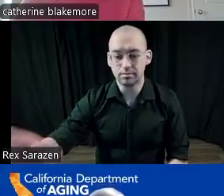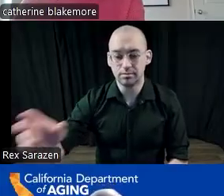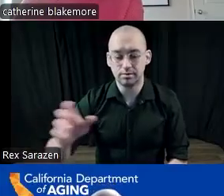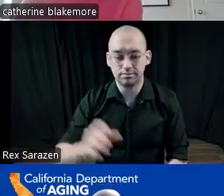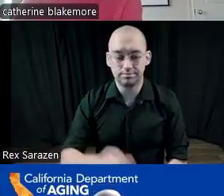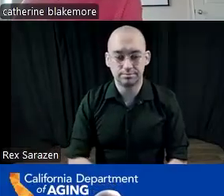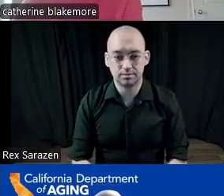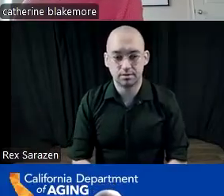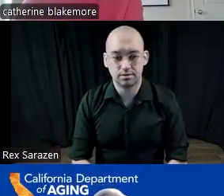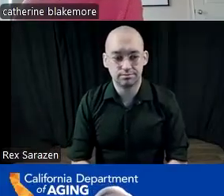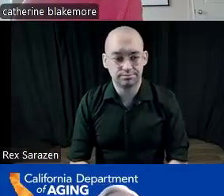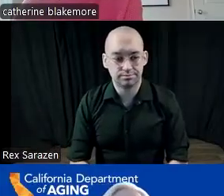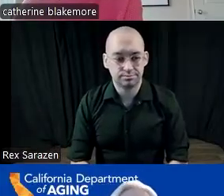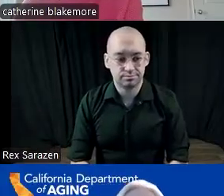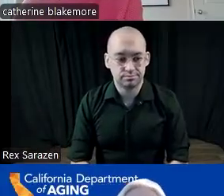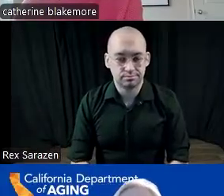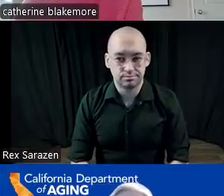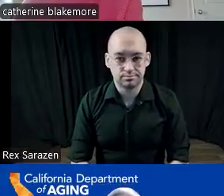go.